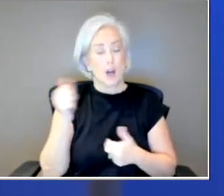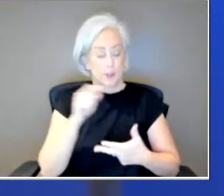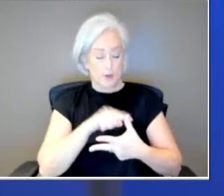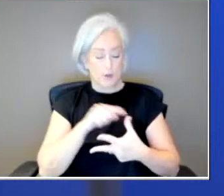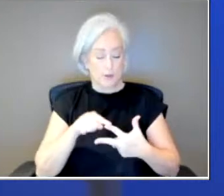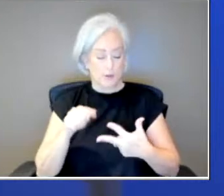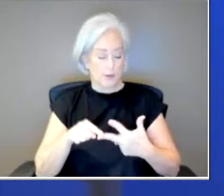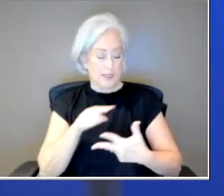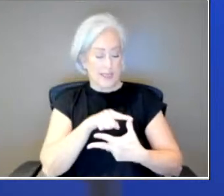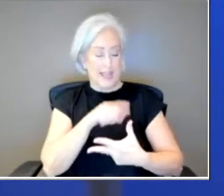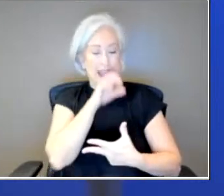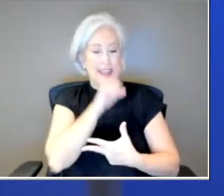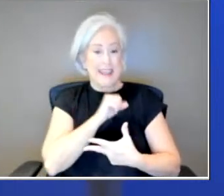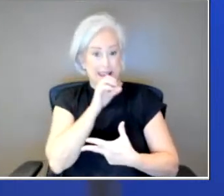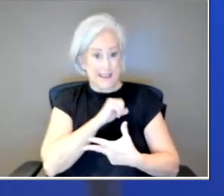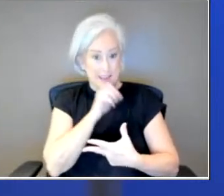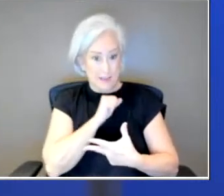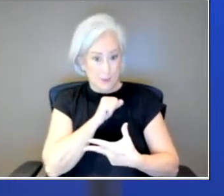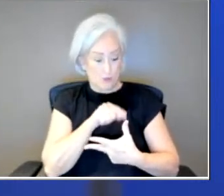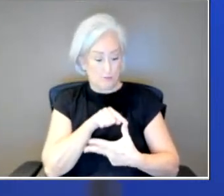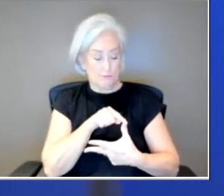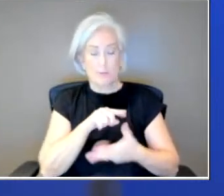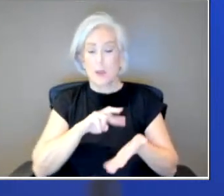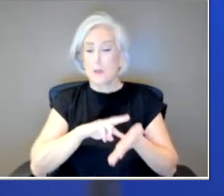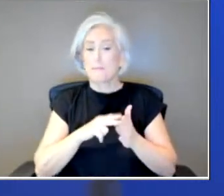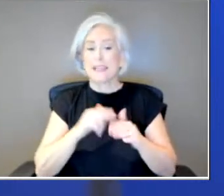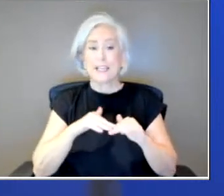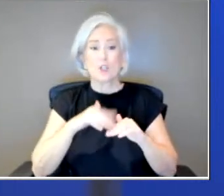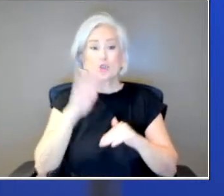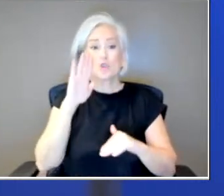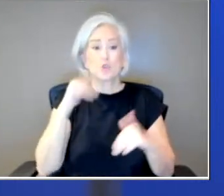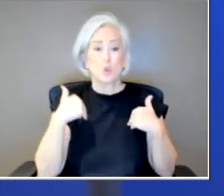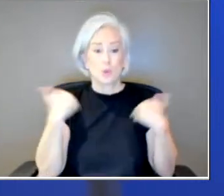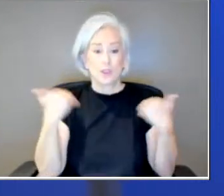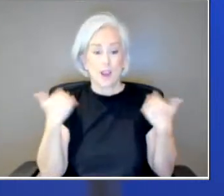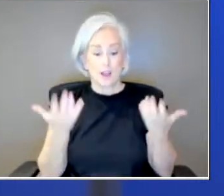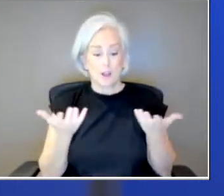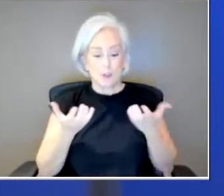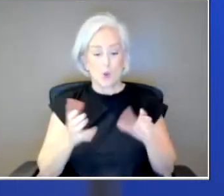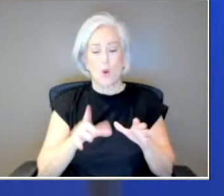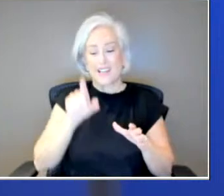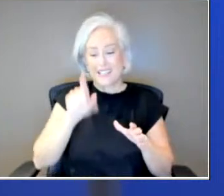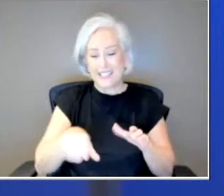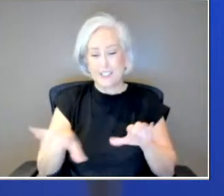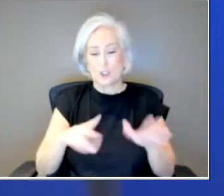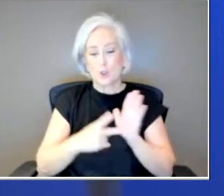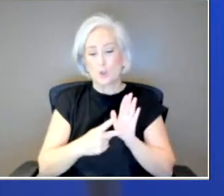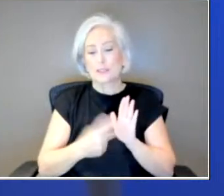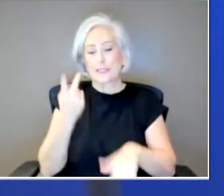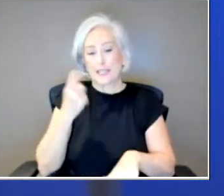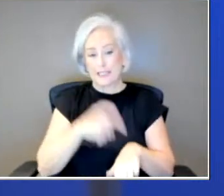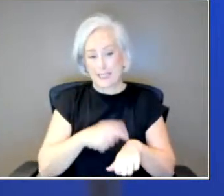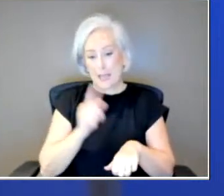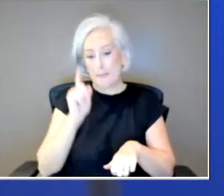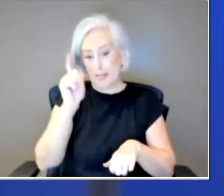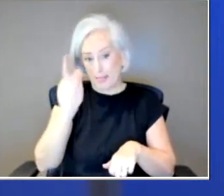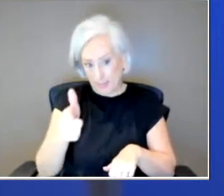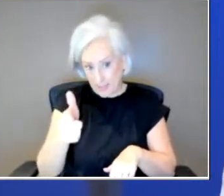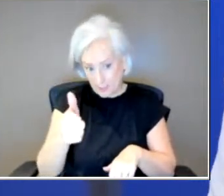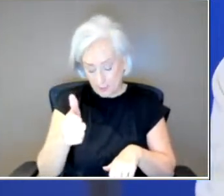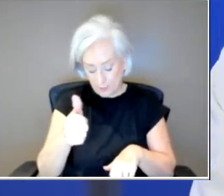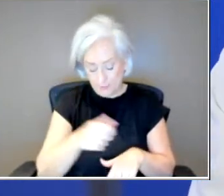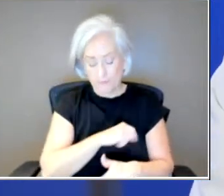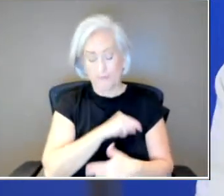So like if they're too young, or if they're young enough that they don't want to have to run the risk of having to get a replacement later on in life, that would be someone who would choose not